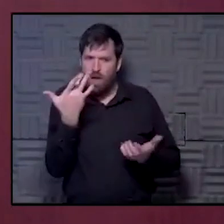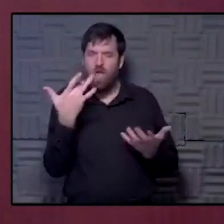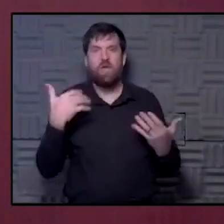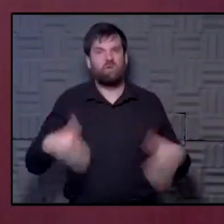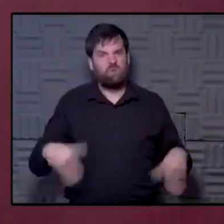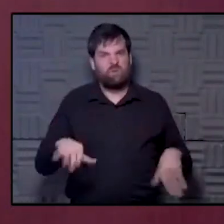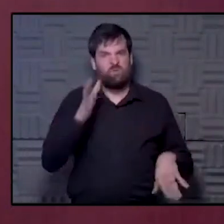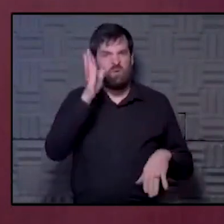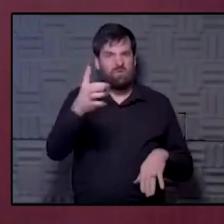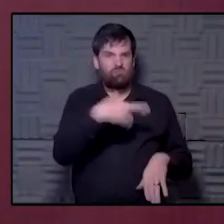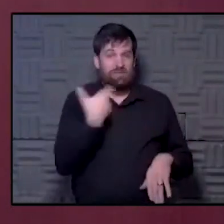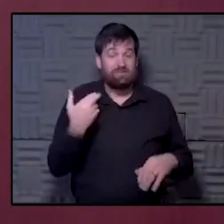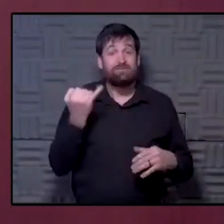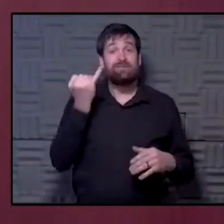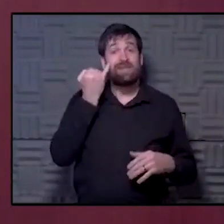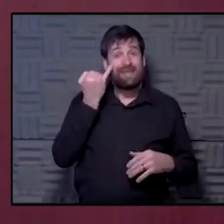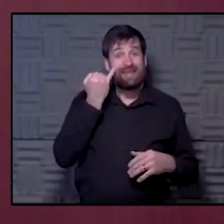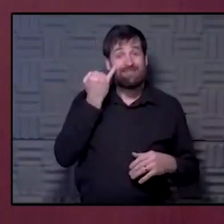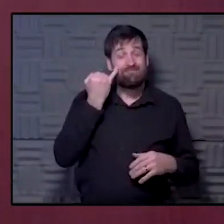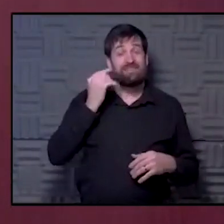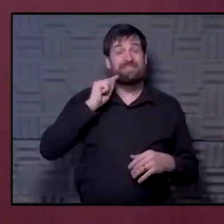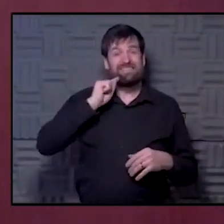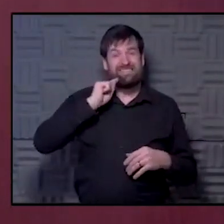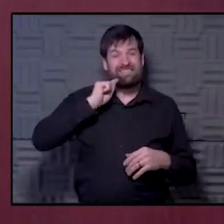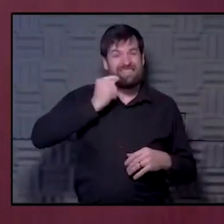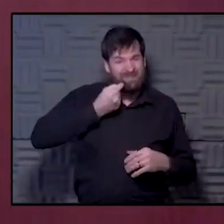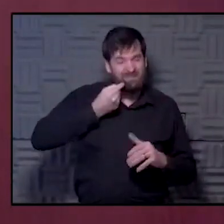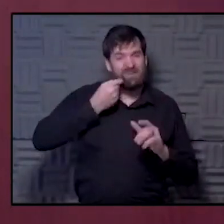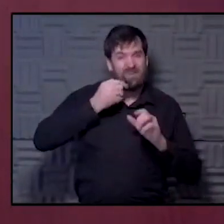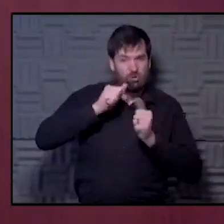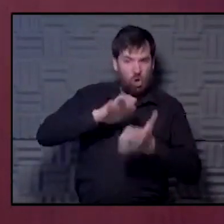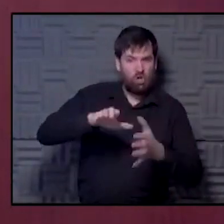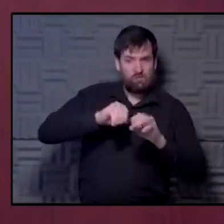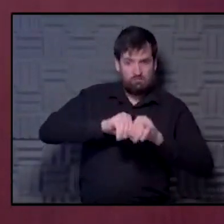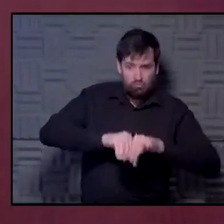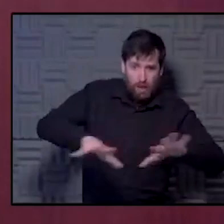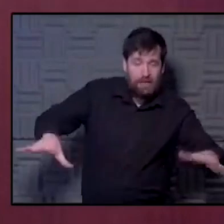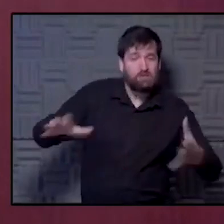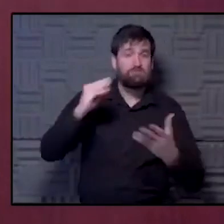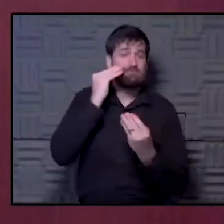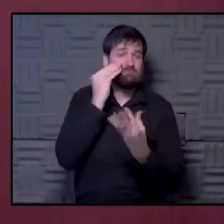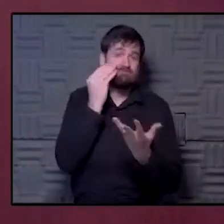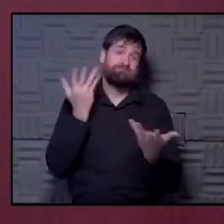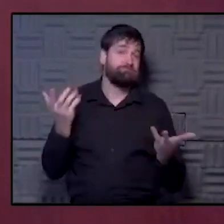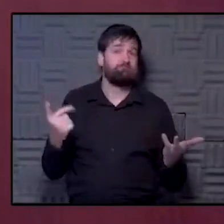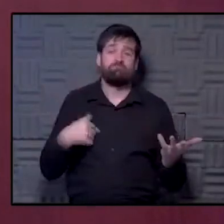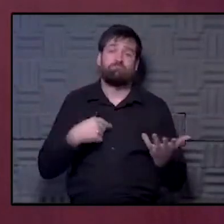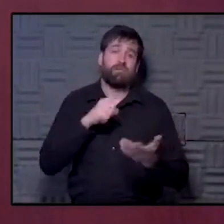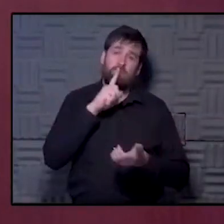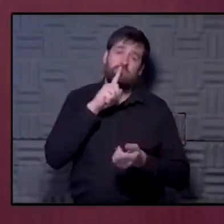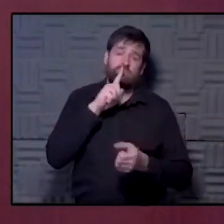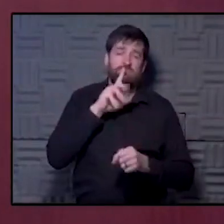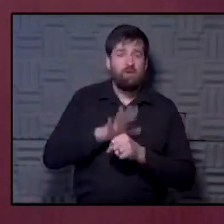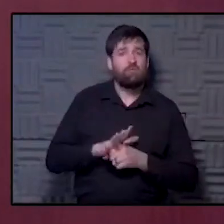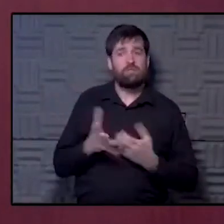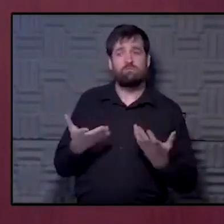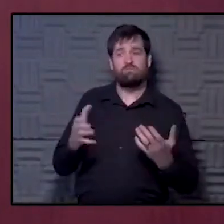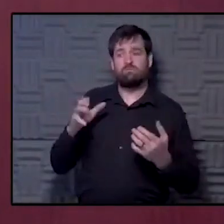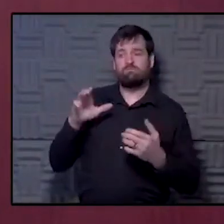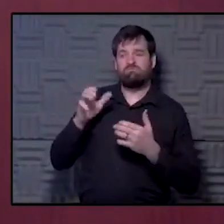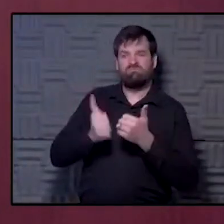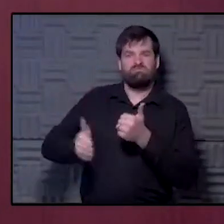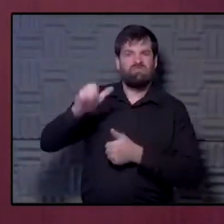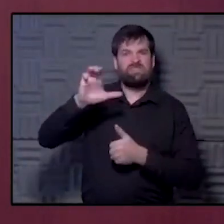risk. Again, if it does become a significant source of spread, and the data suggests that, I'm confident that our chief medical officer will come back with